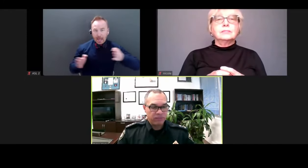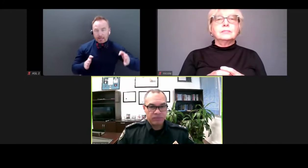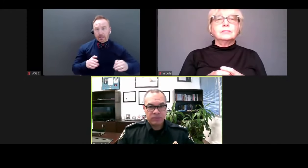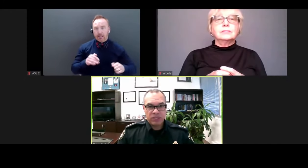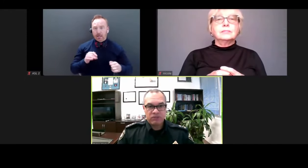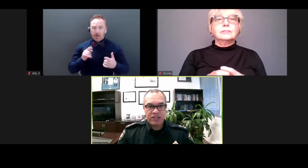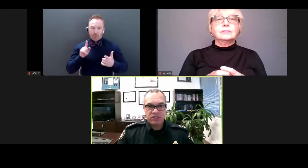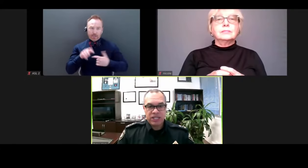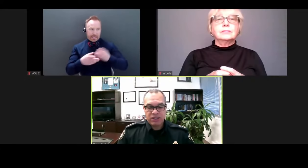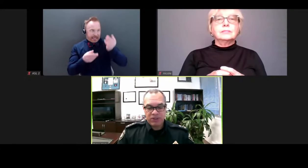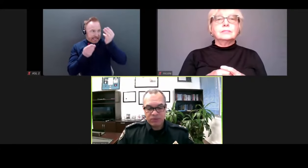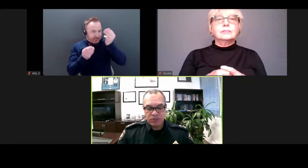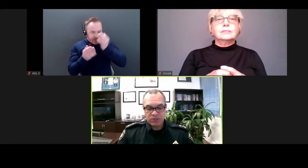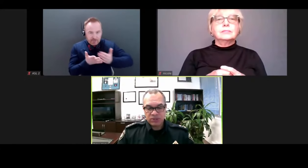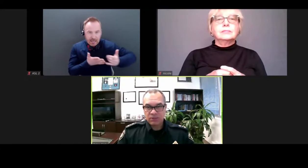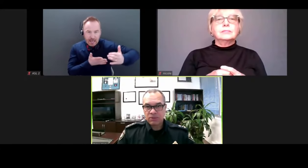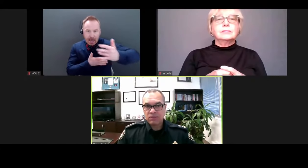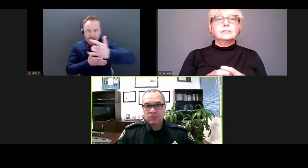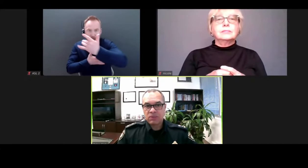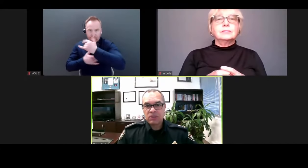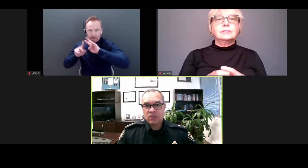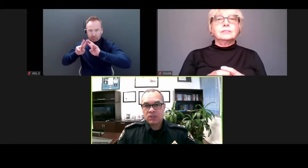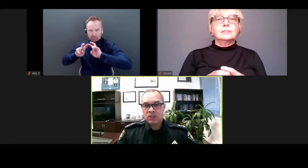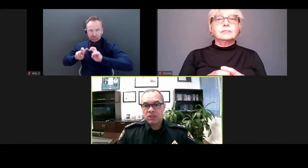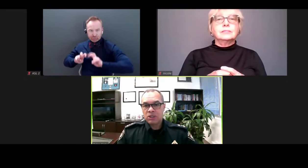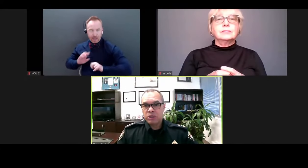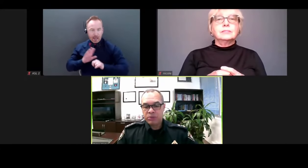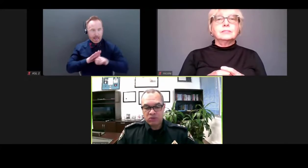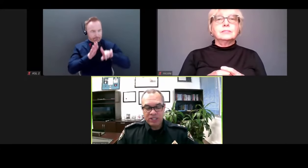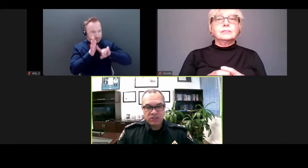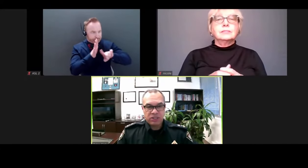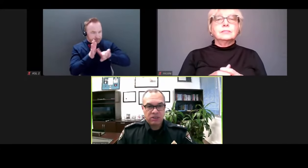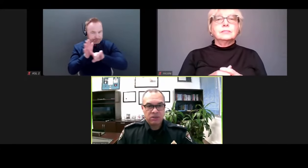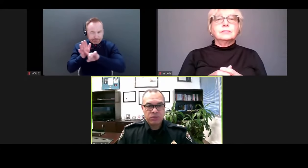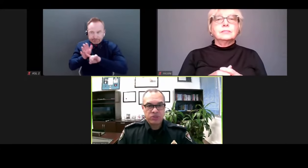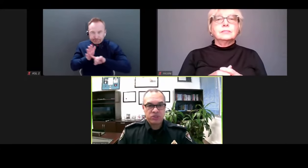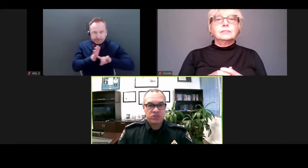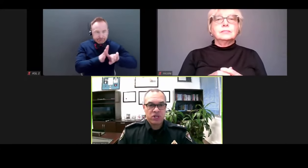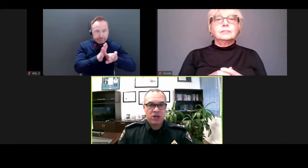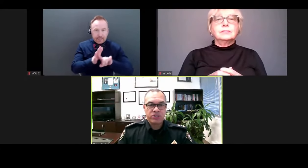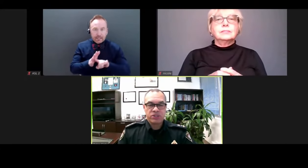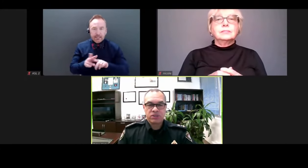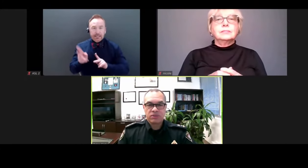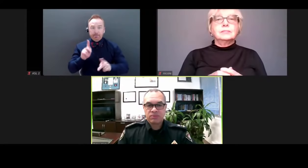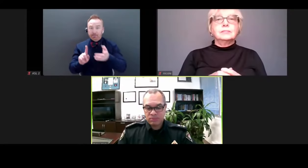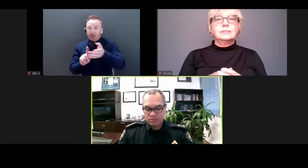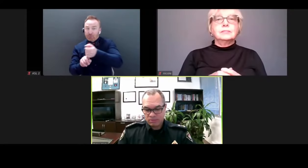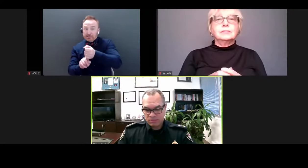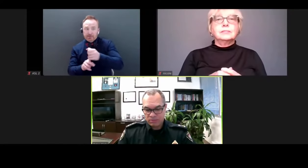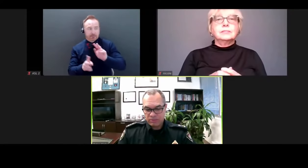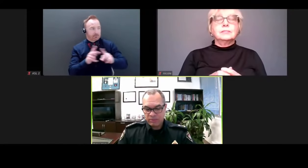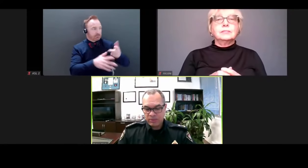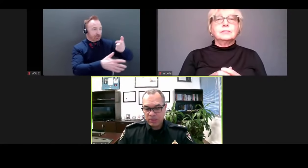gathering, investigative efforts, people arrested, persons charged,